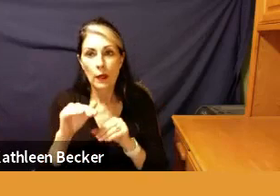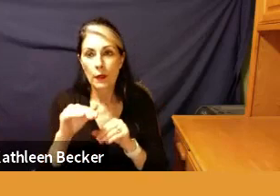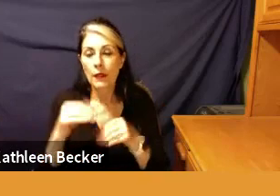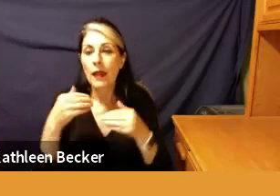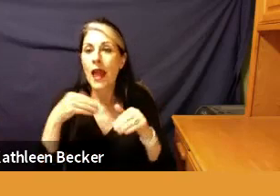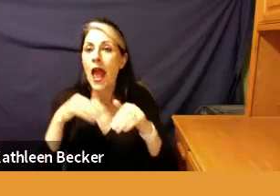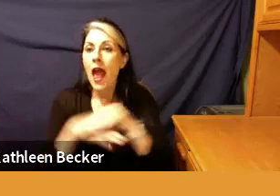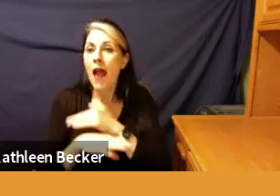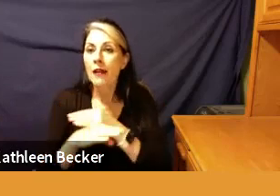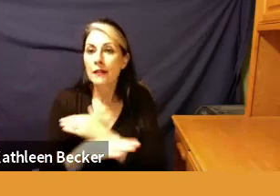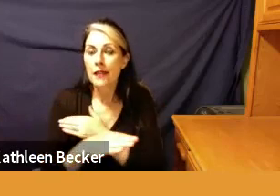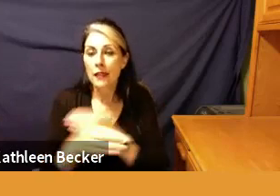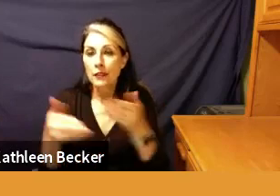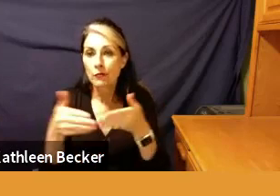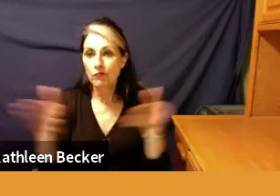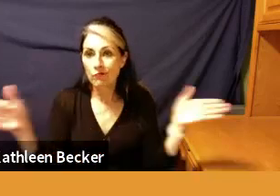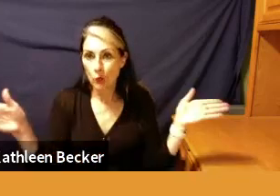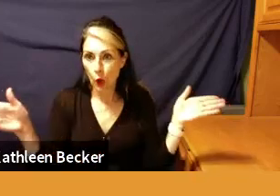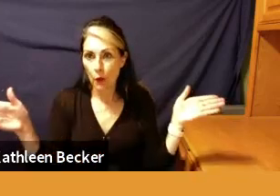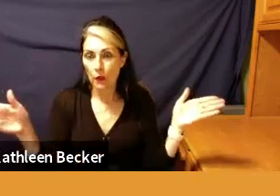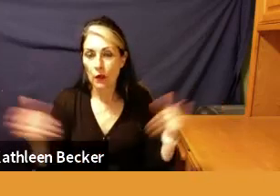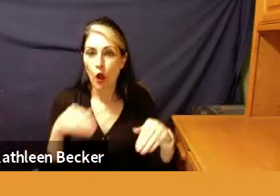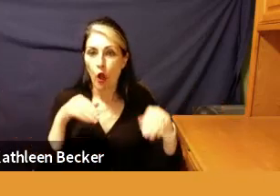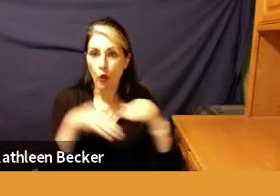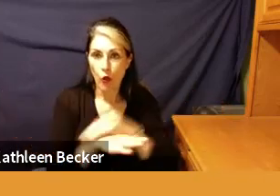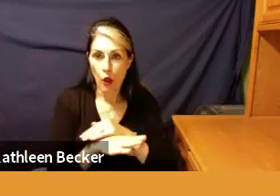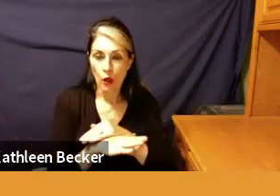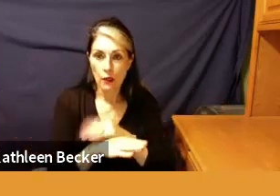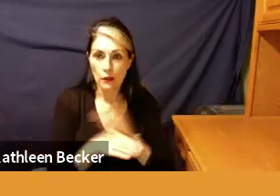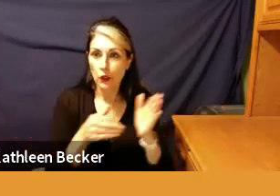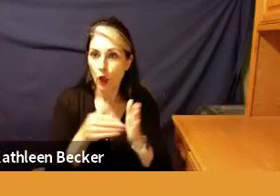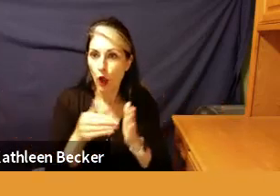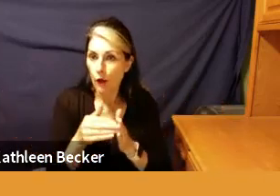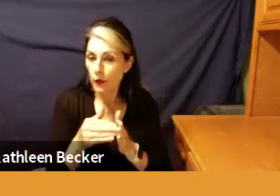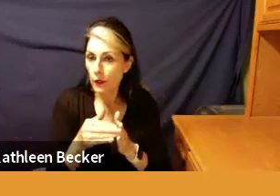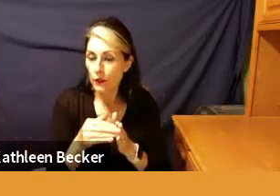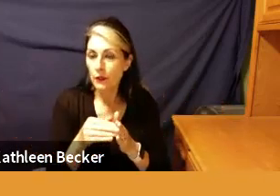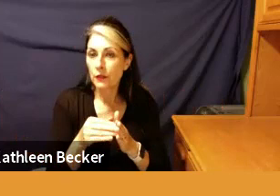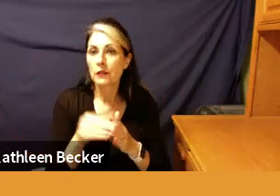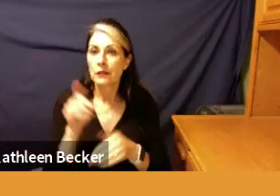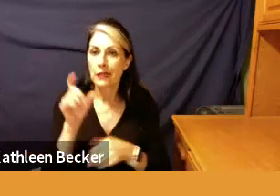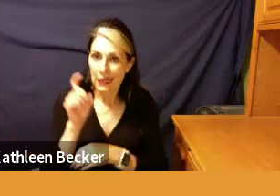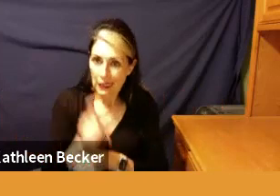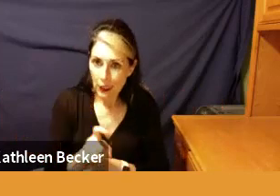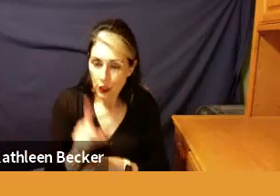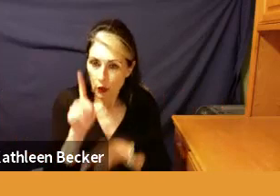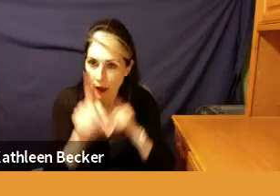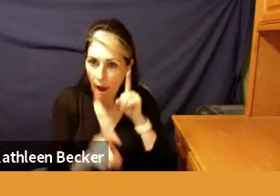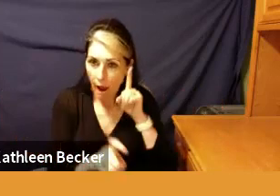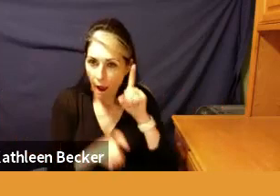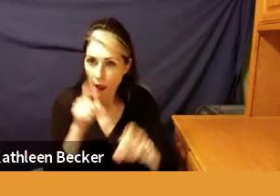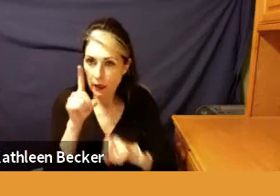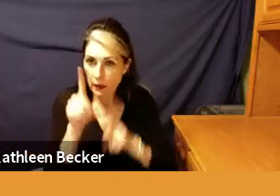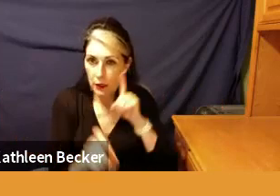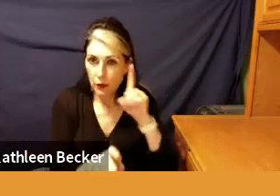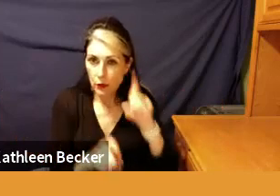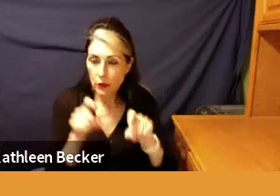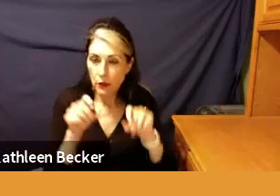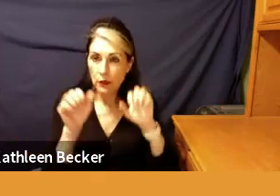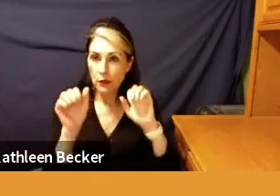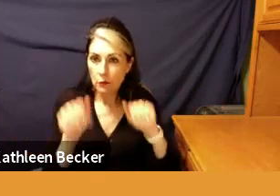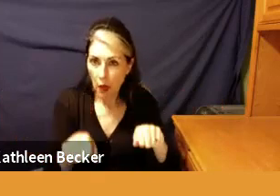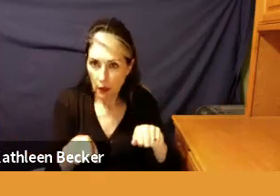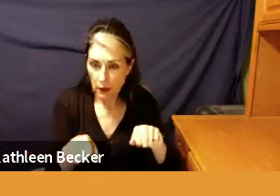the platform, so they can log on as many times as they need to and ask as many questions as they need